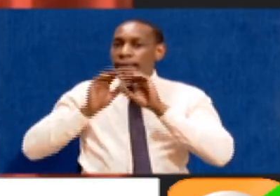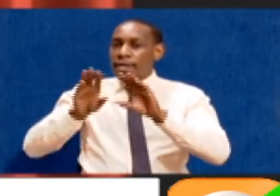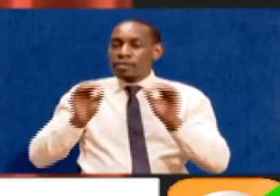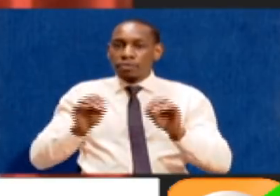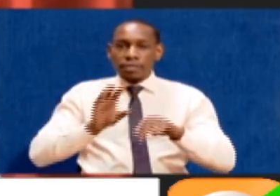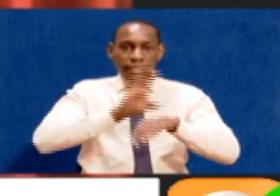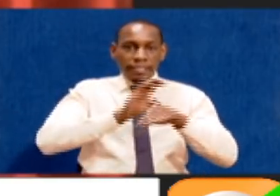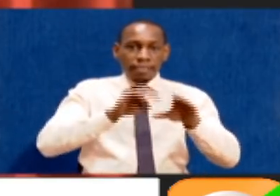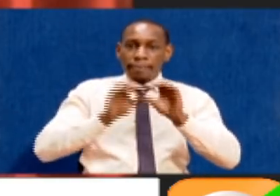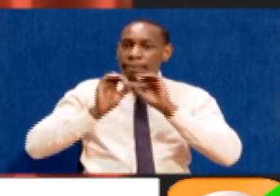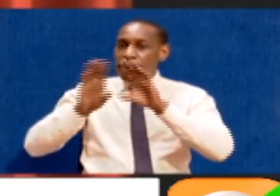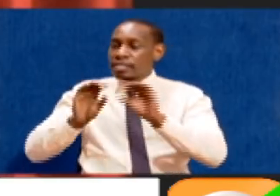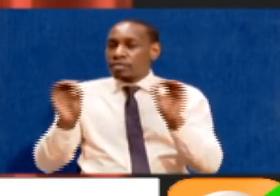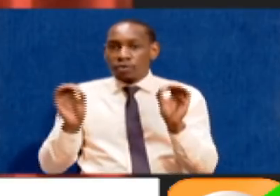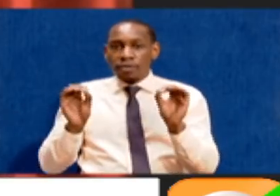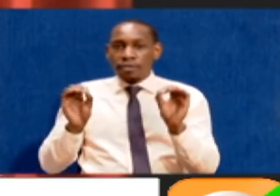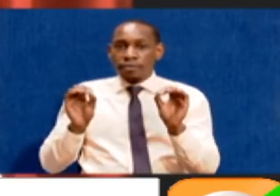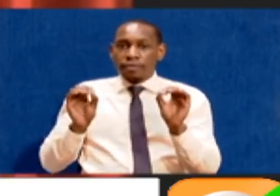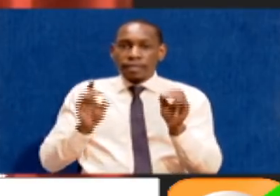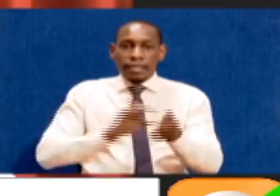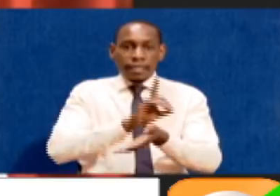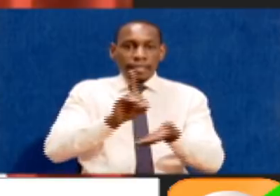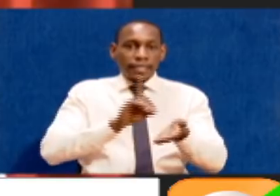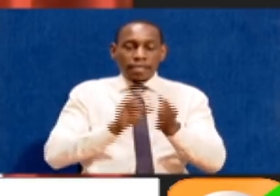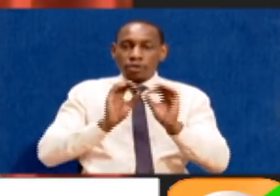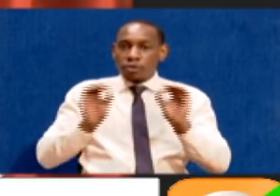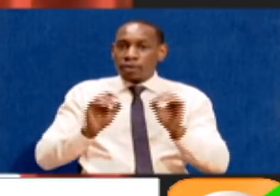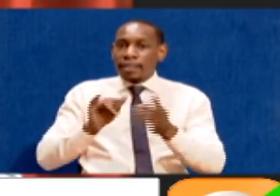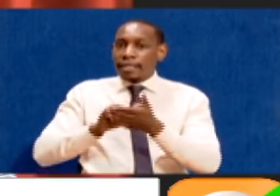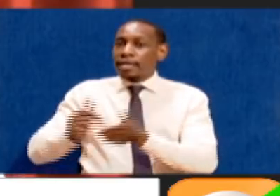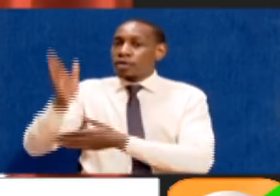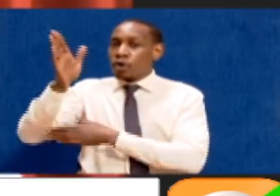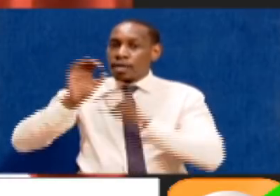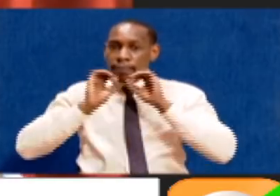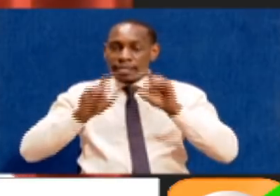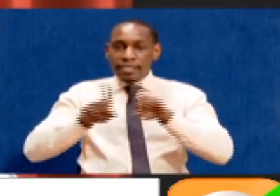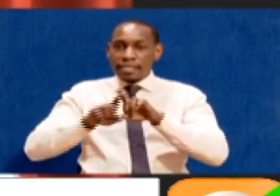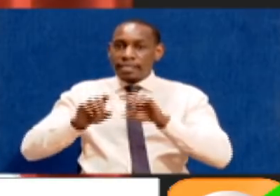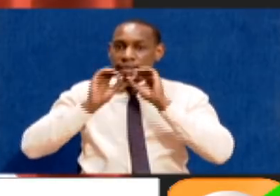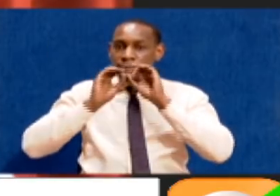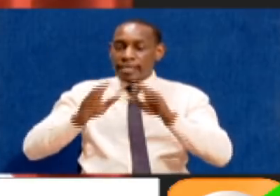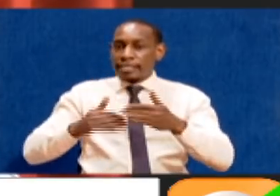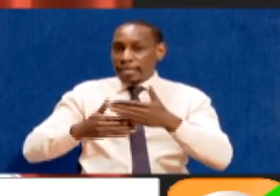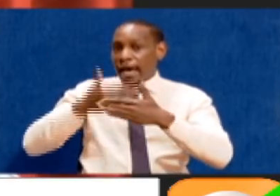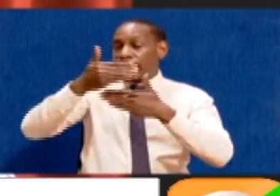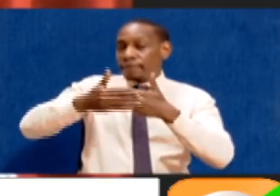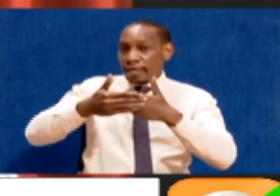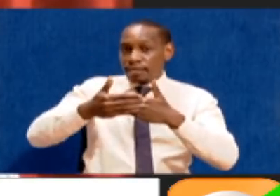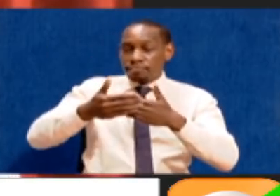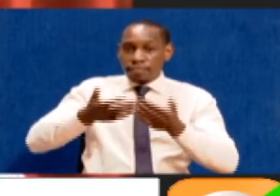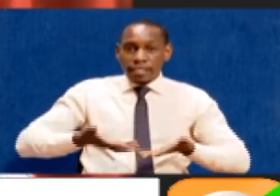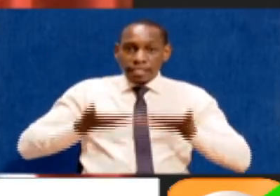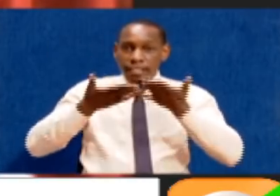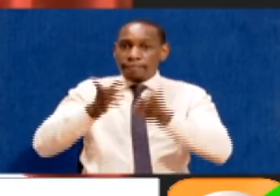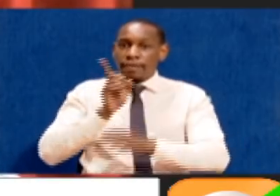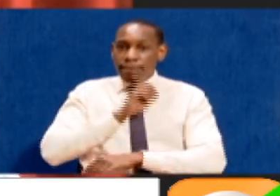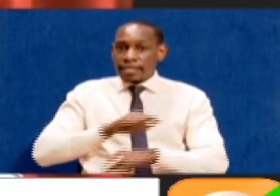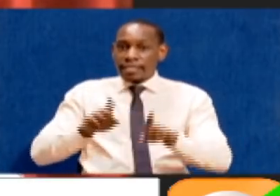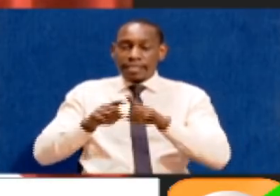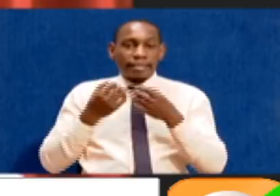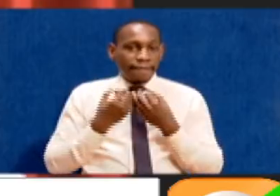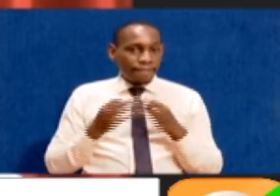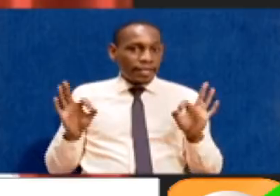the congregation. It is not the deacons. It is God who blesses, and he blesses as a result of giving, and it